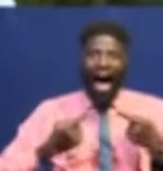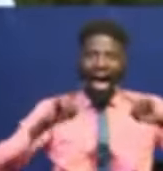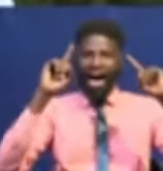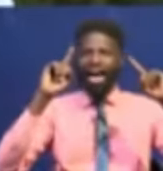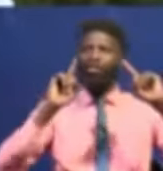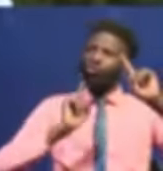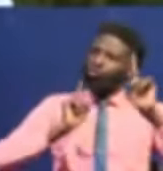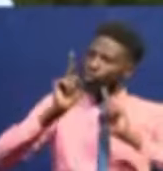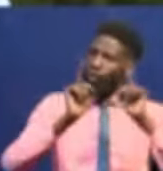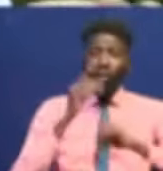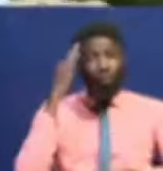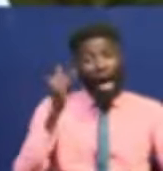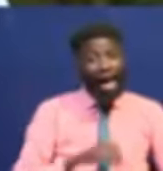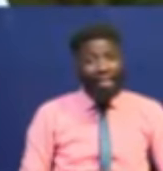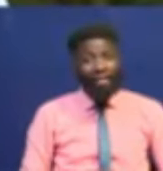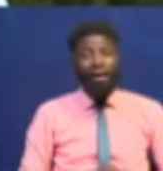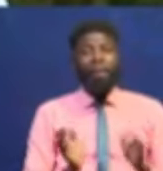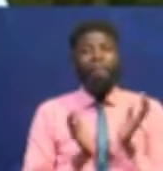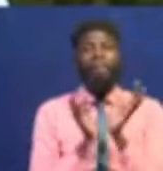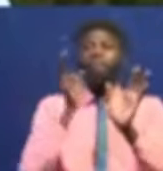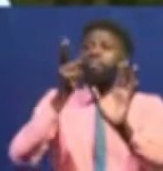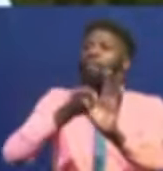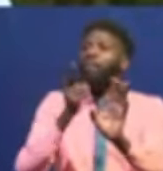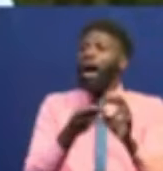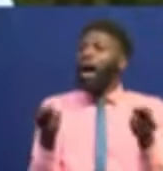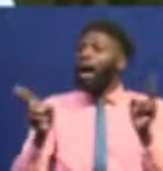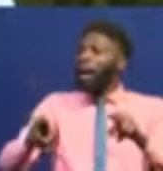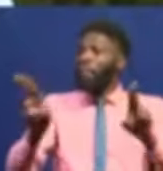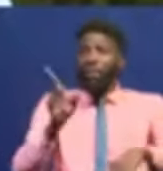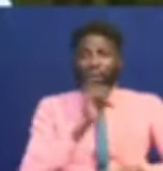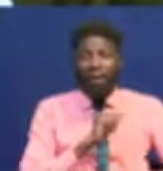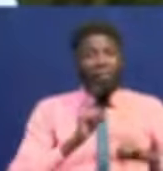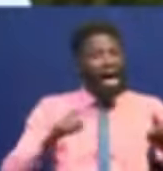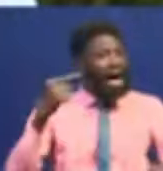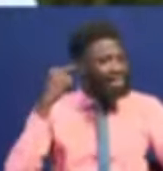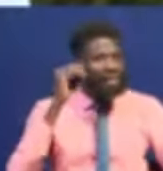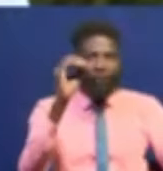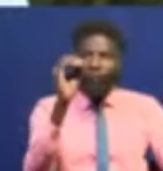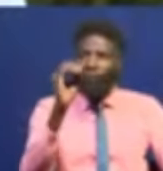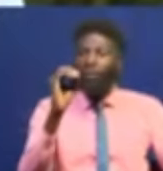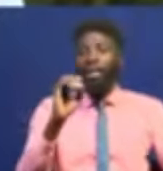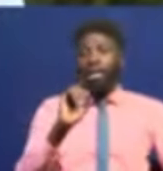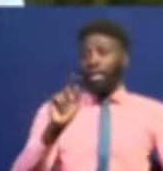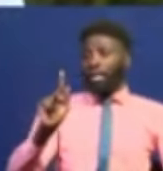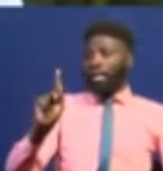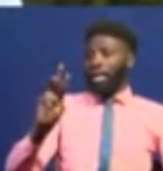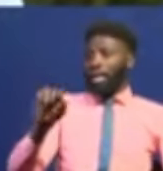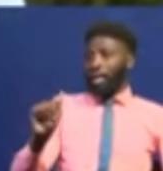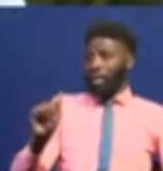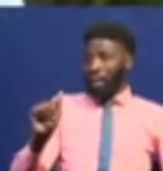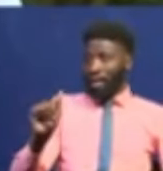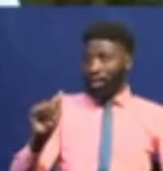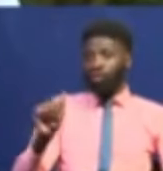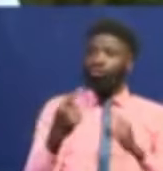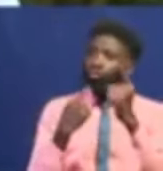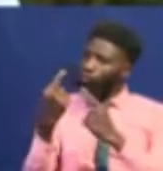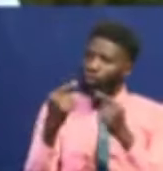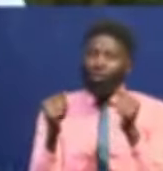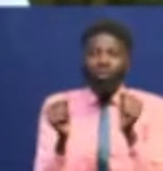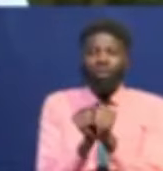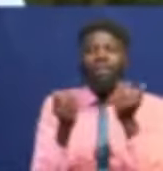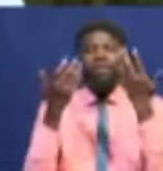in after all public participation forums were not listened to. Kenya Association of Manufacturers spoke to the parliamentary